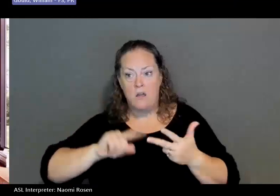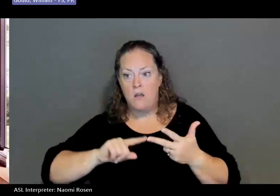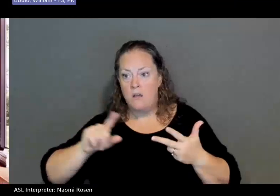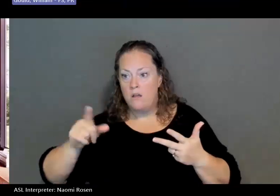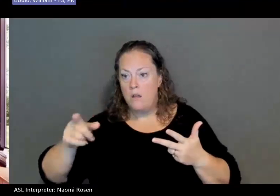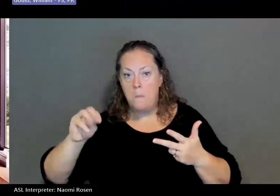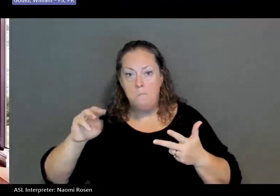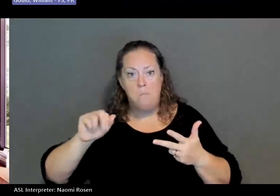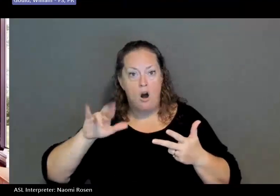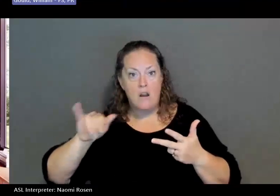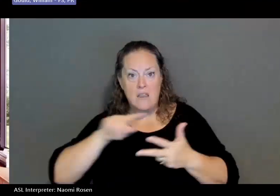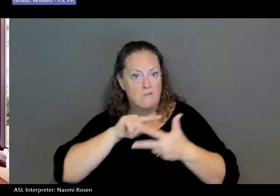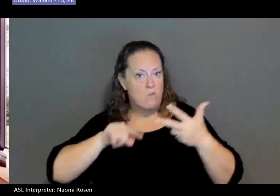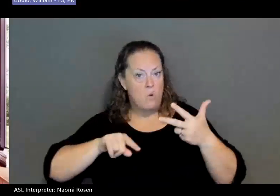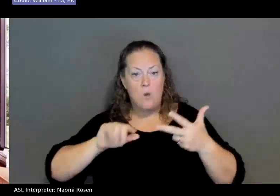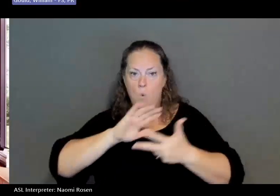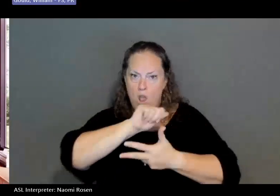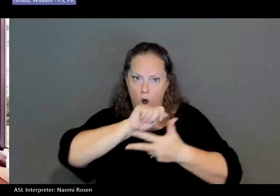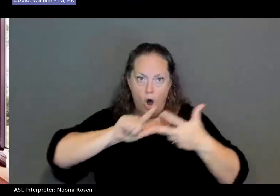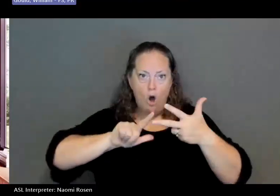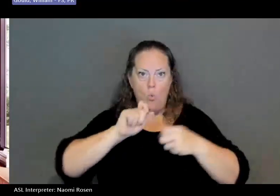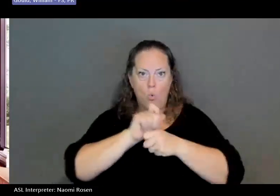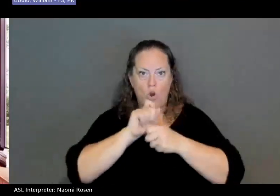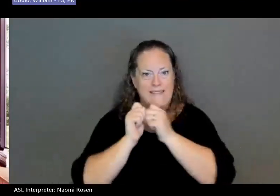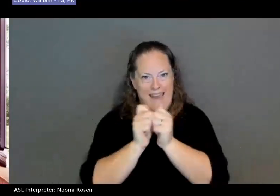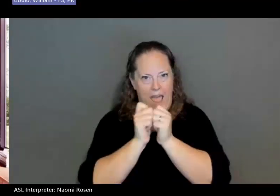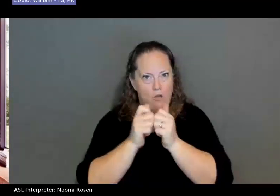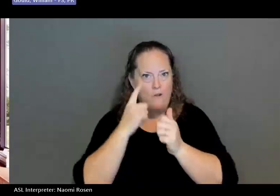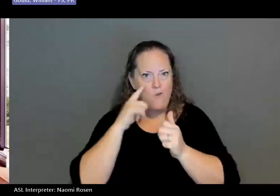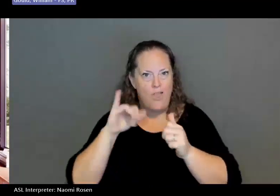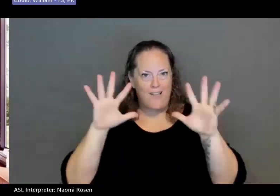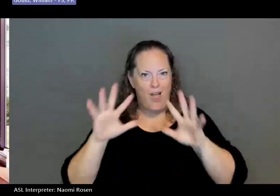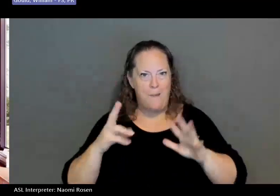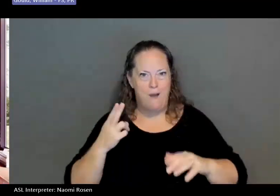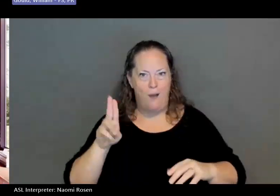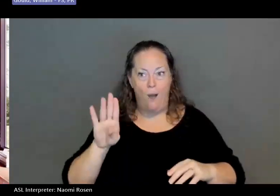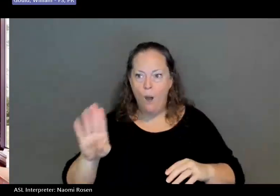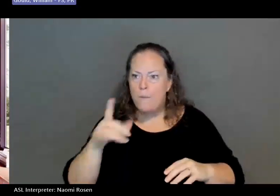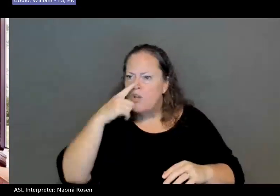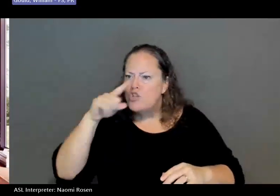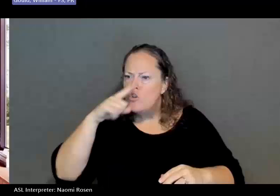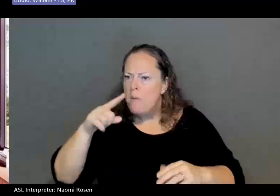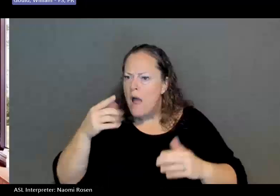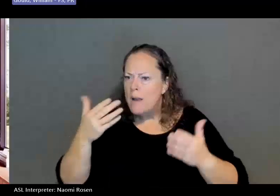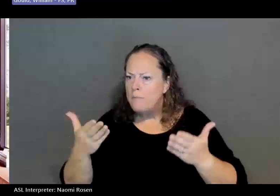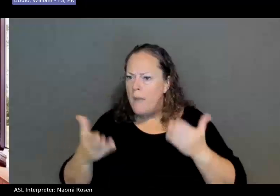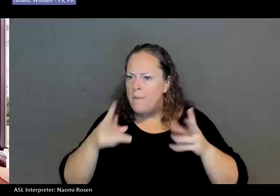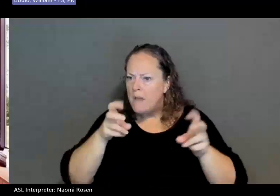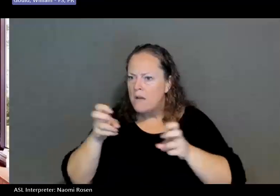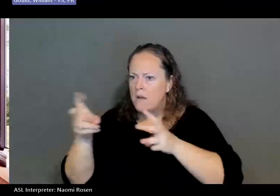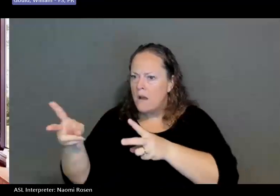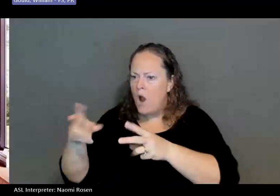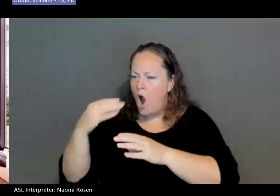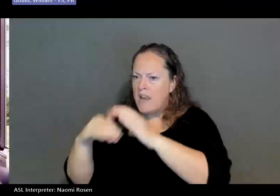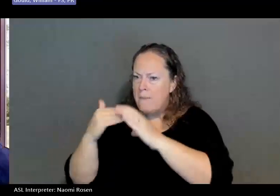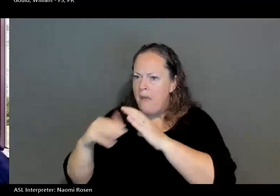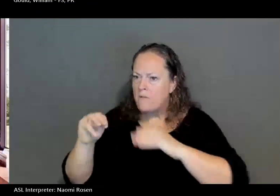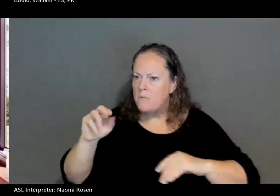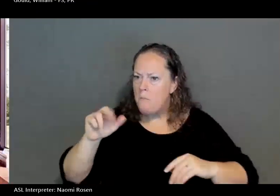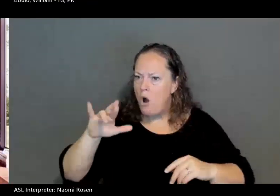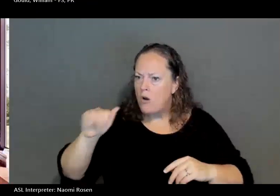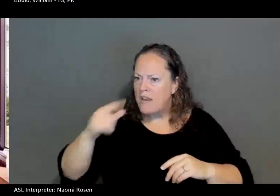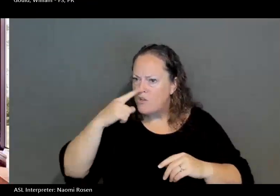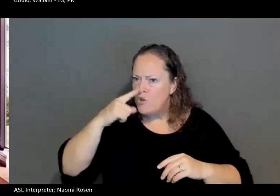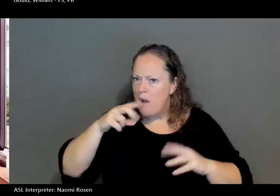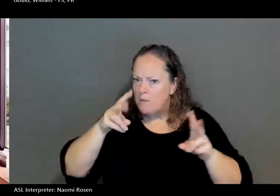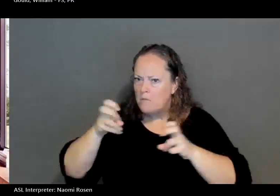together on the Climate Hub. Maybe Silmarie, you might want to drop our emails in the chat so folks would have those.